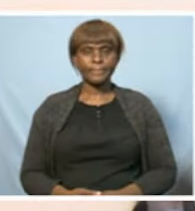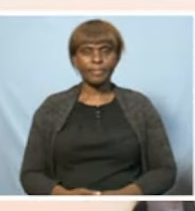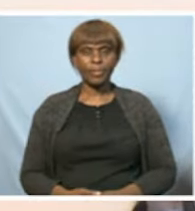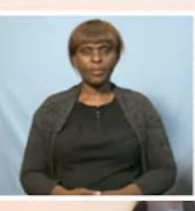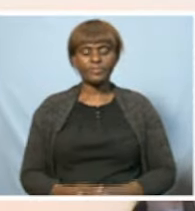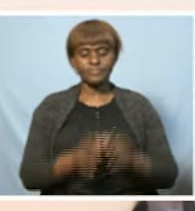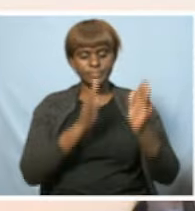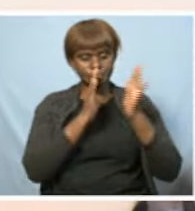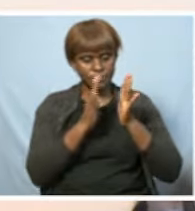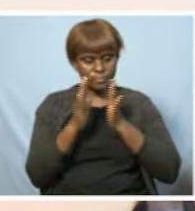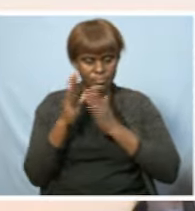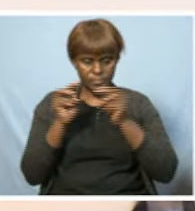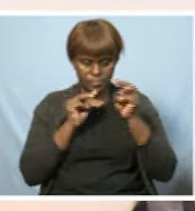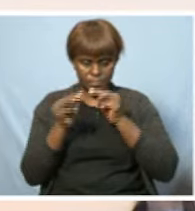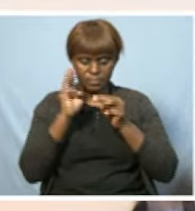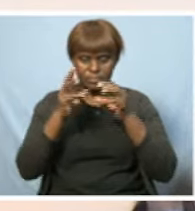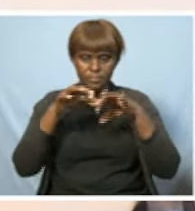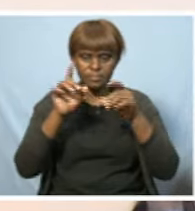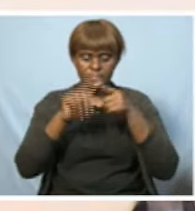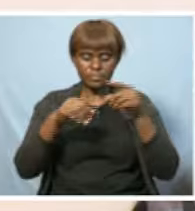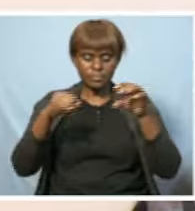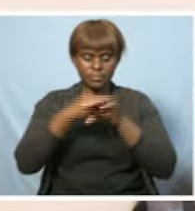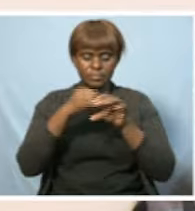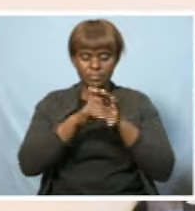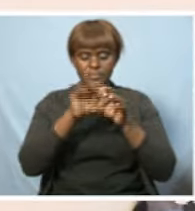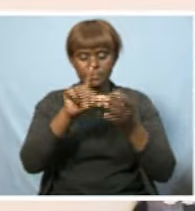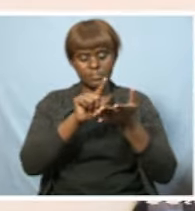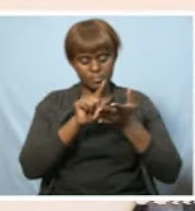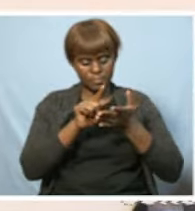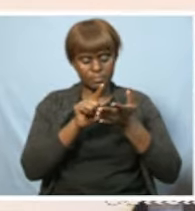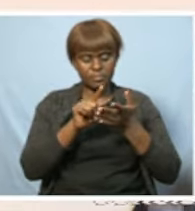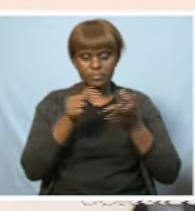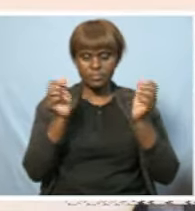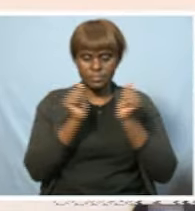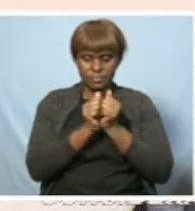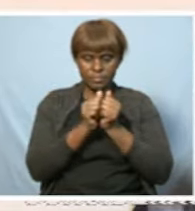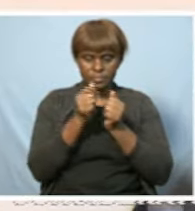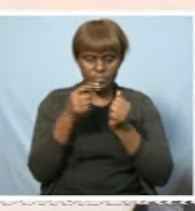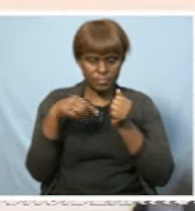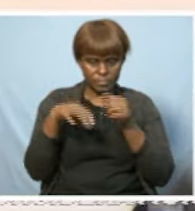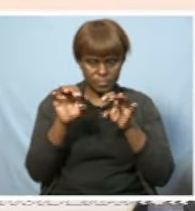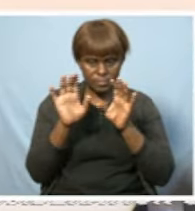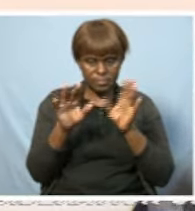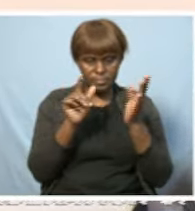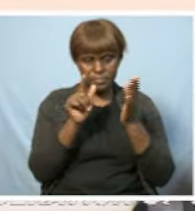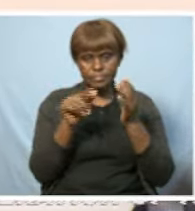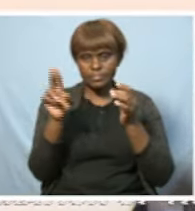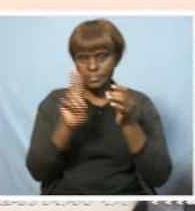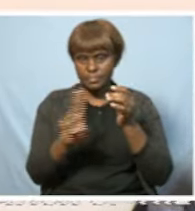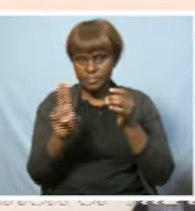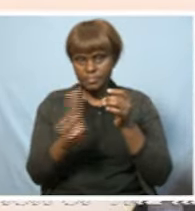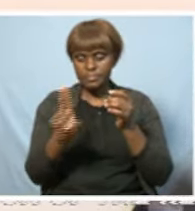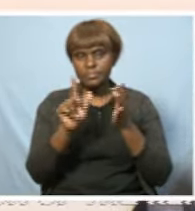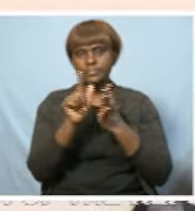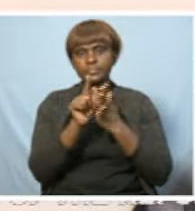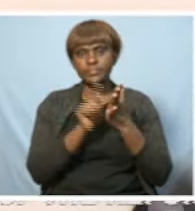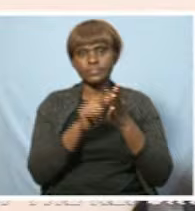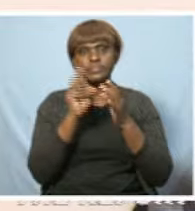Remedial measure, management will continue to engage loan beneficiaries when non-compliance persists. Legal action will be used as an alternative.